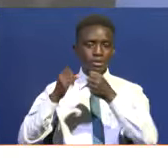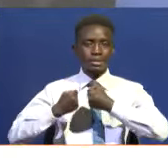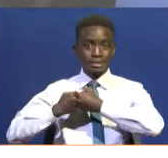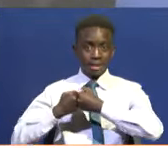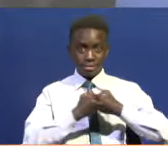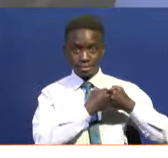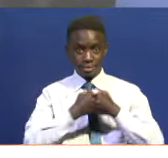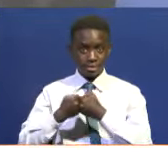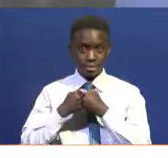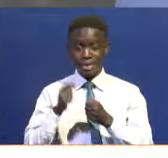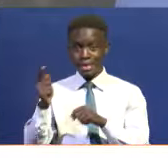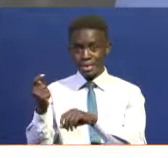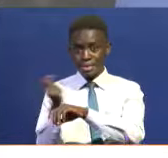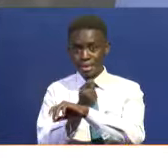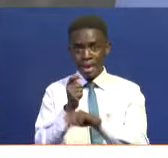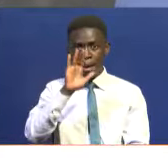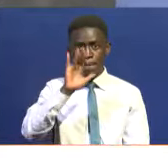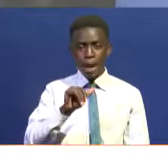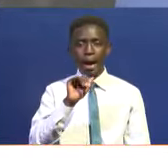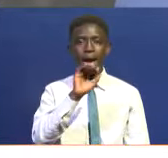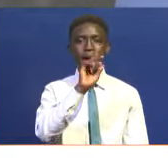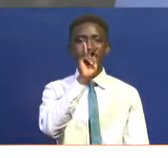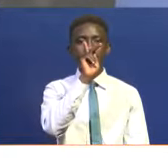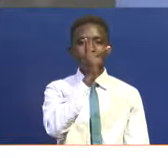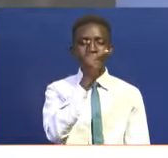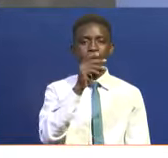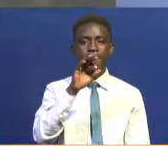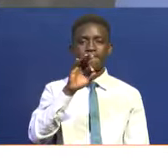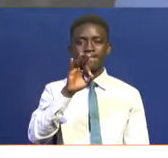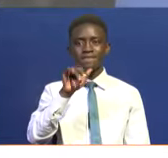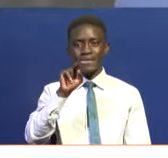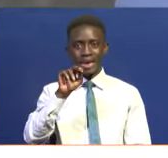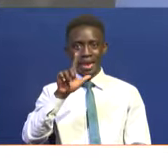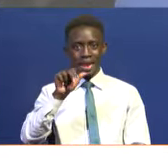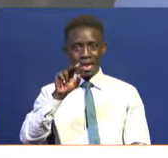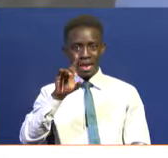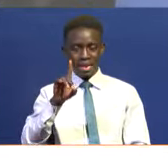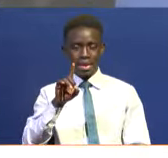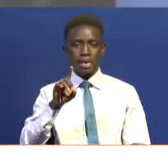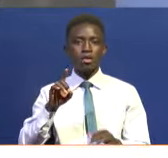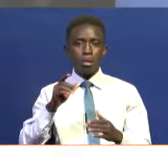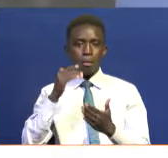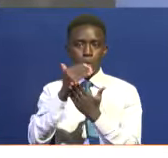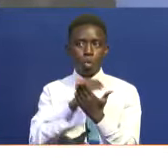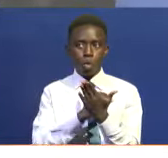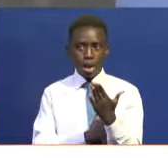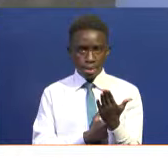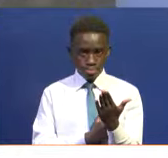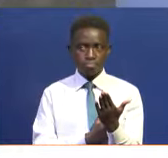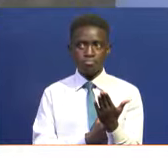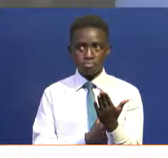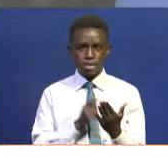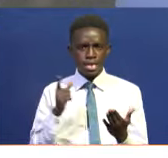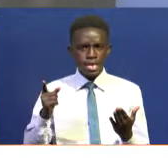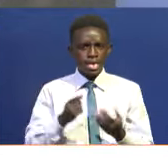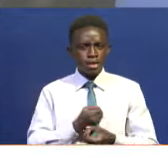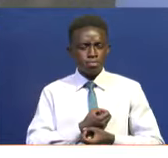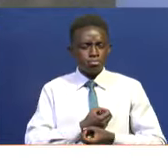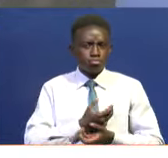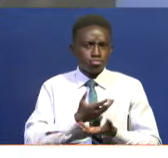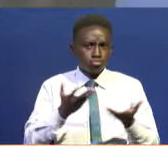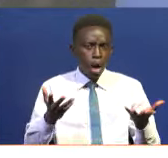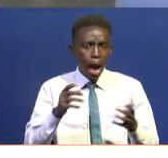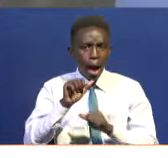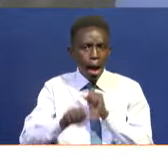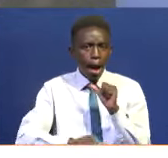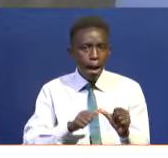training conducted by the Kenya Finland Bilateral Program in partnership with the Samburu County Government enlightened the participants on